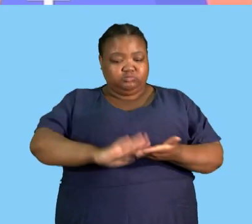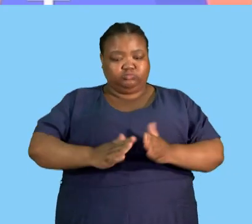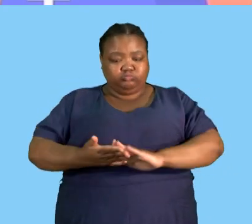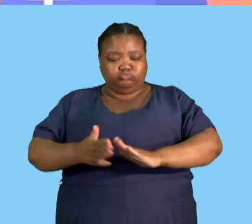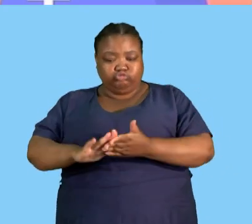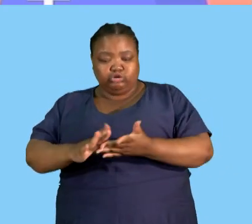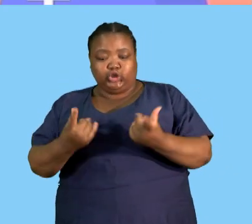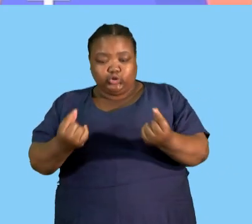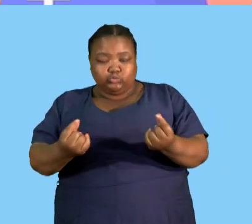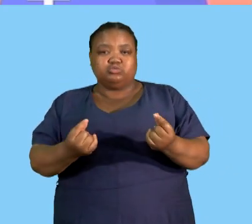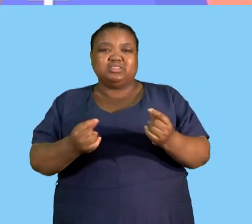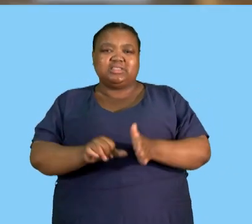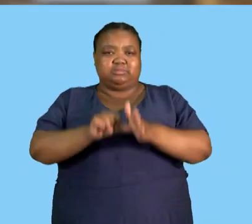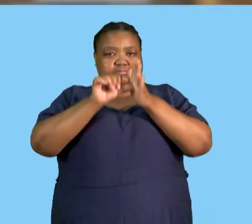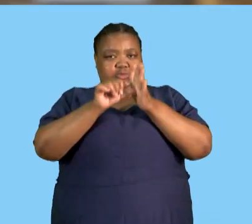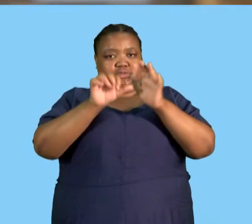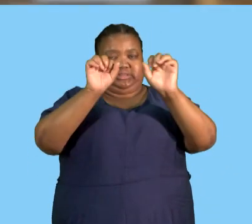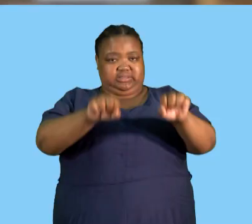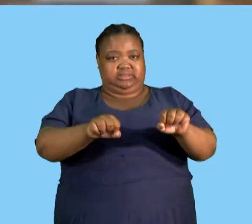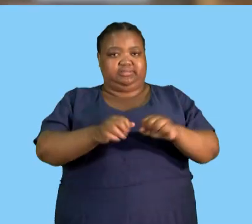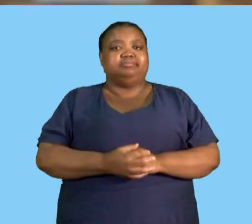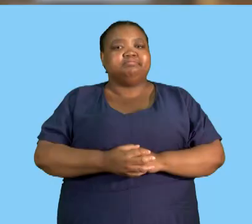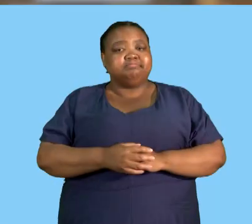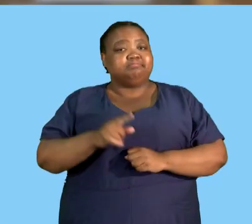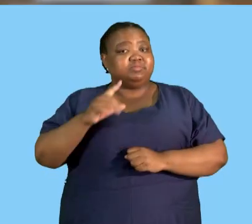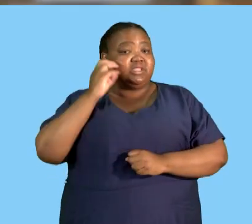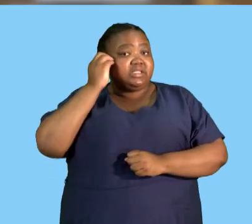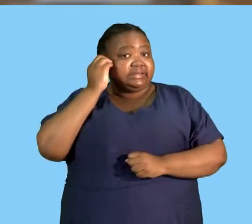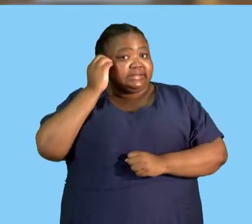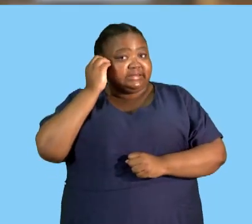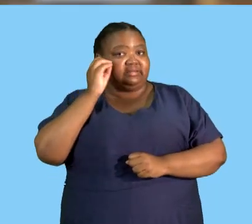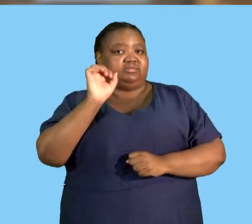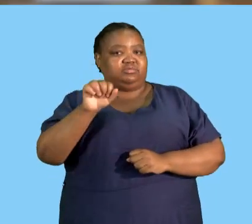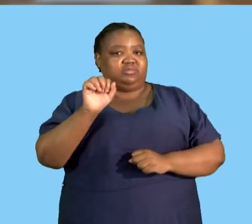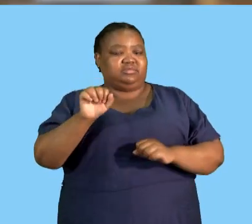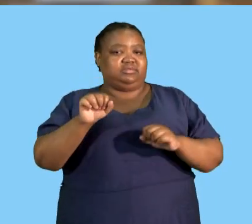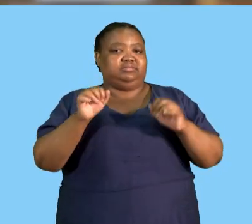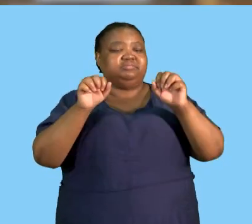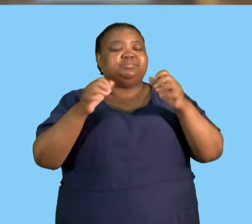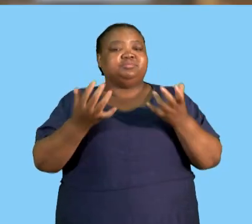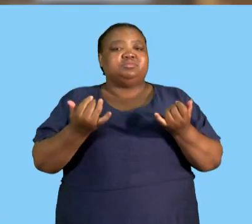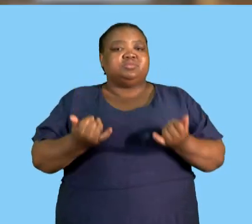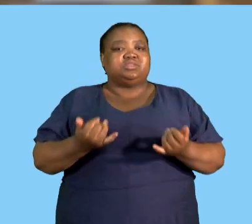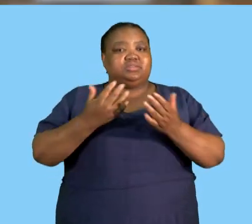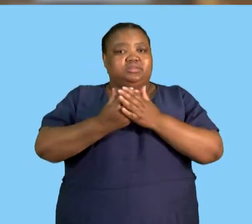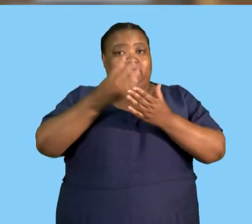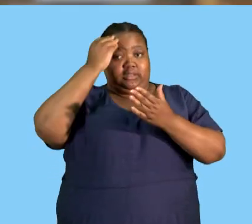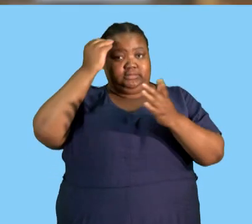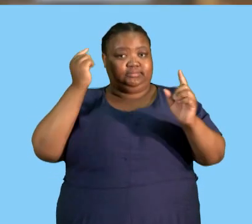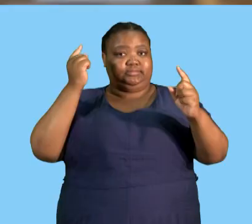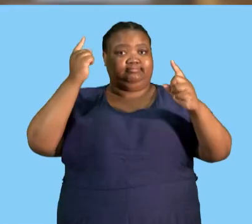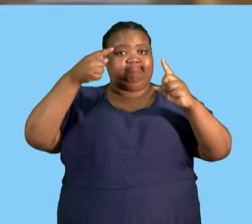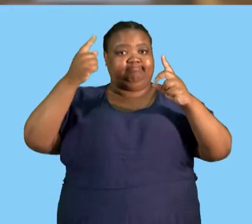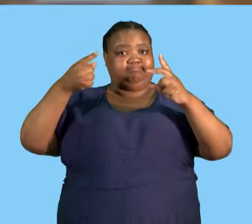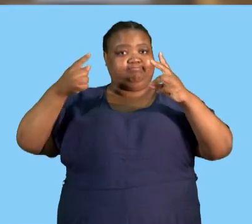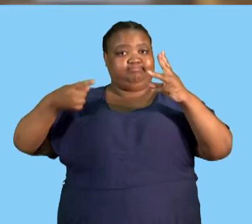perspective of a company. Now that to me is quite important and quite interesting. So what are the lesson objectives? So